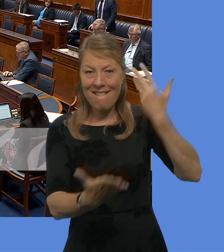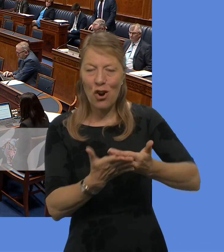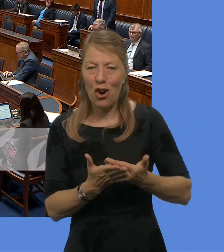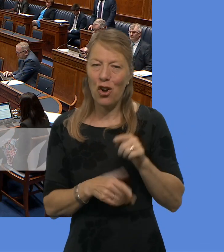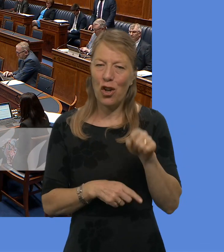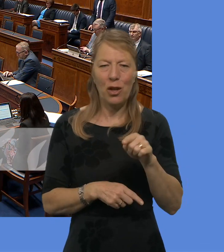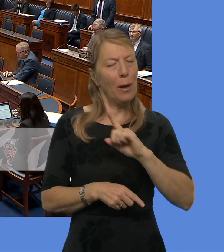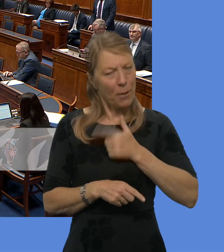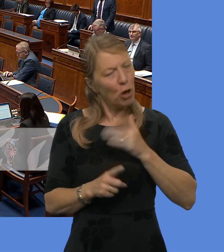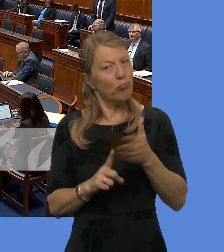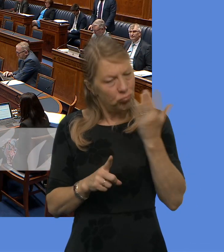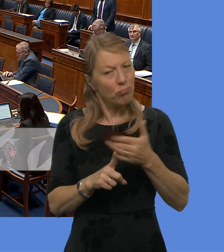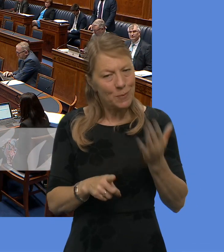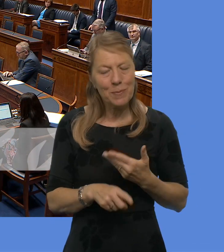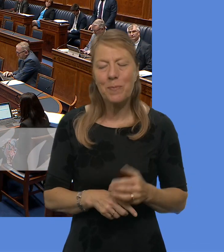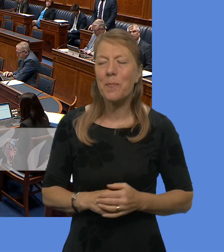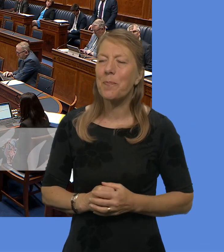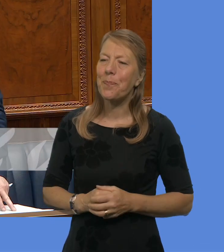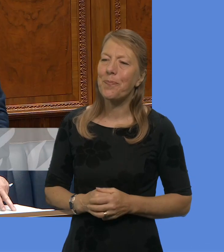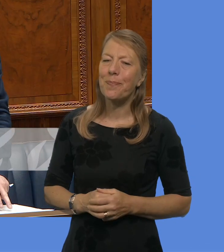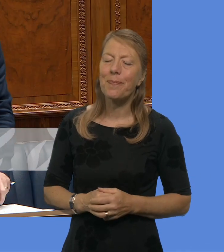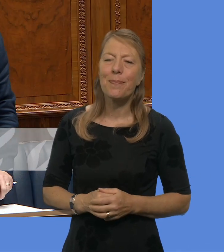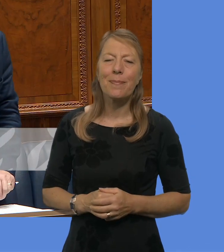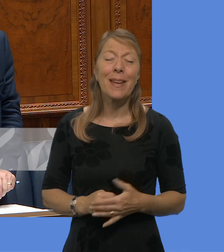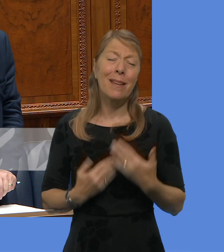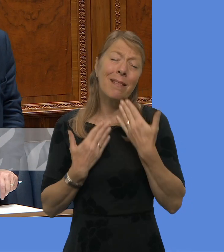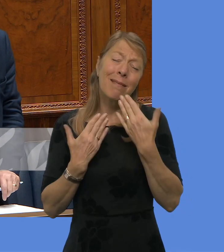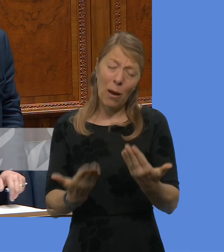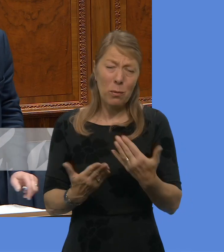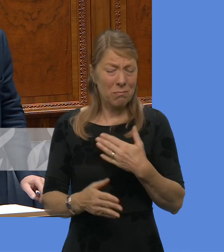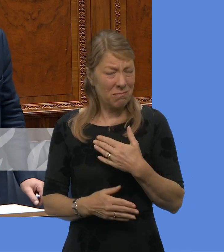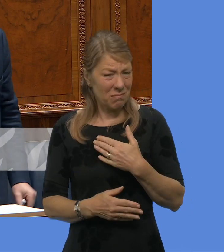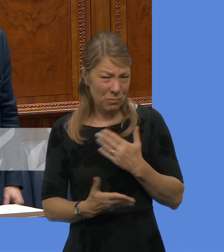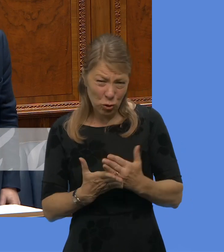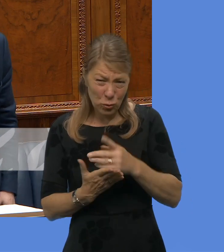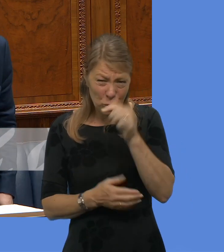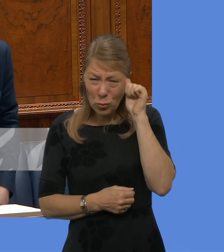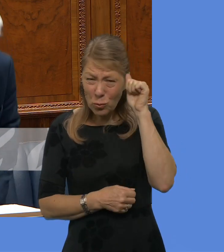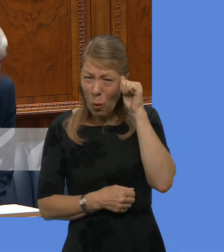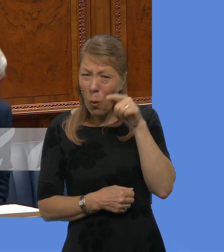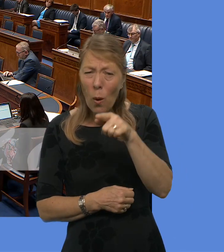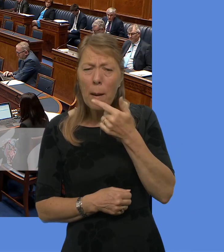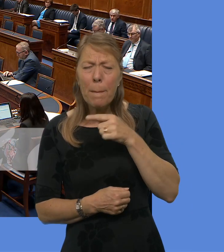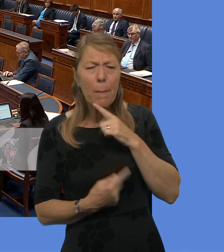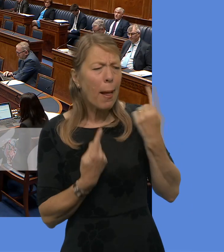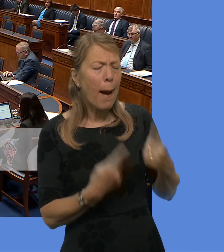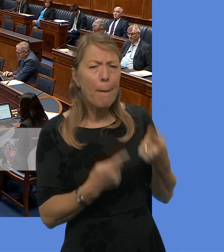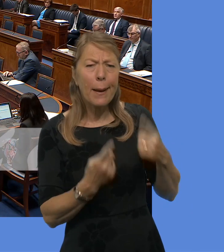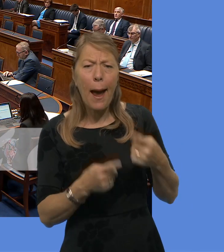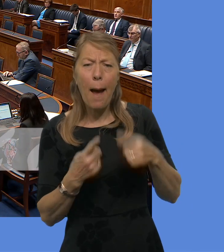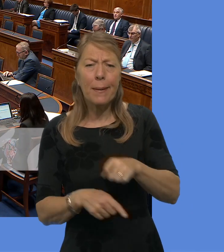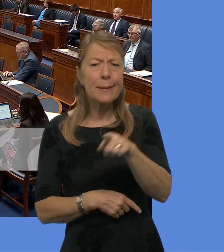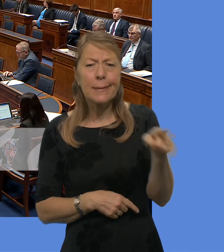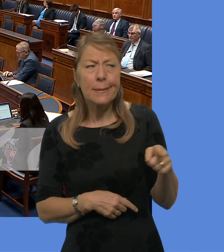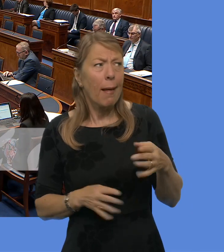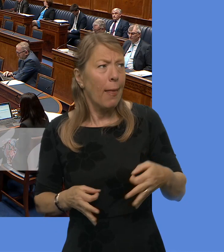response. The Minister agree that this delay within the justice system is a failing of our victims. Response, Minister, please.